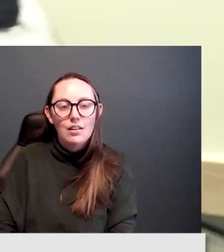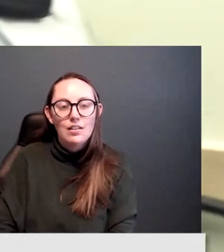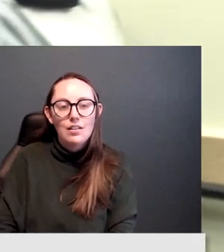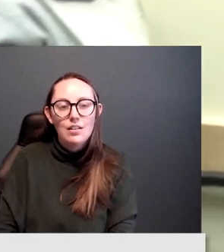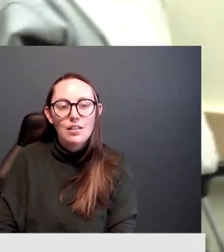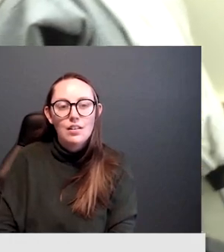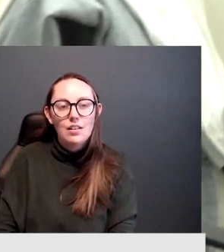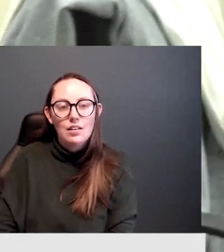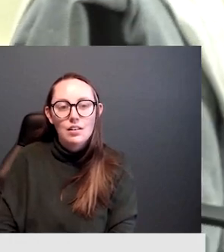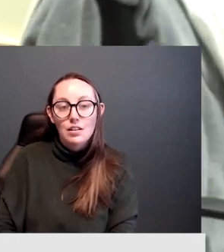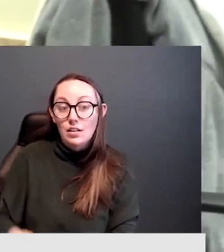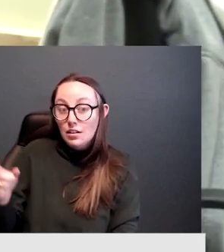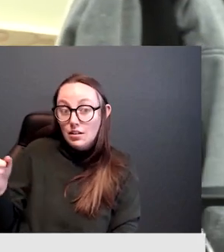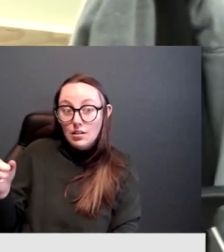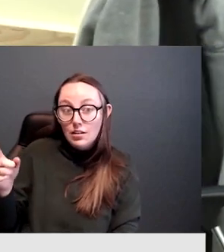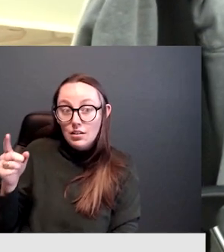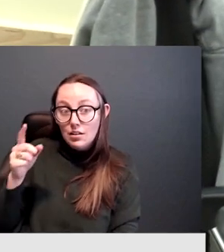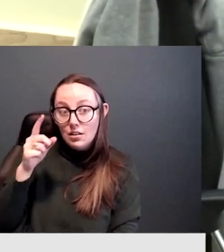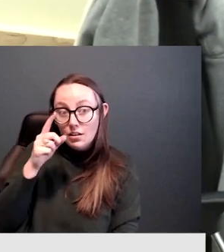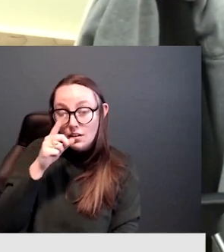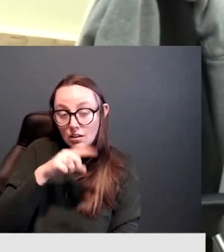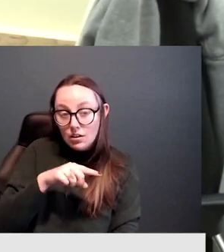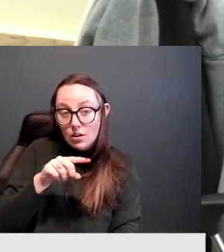meet you. Do you mind going last, Stephen?